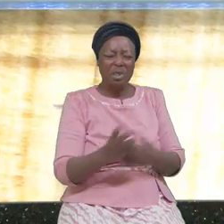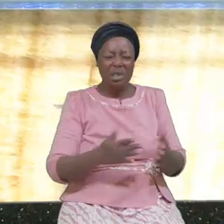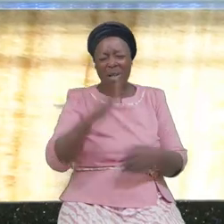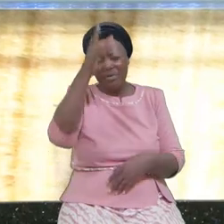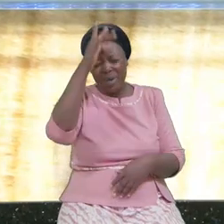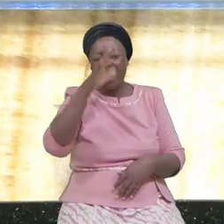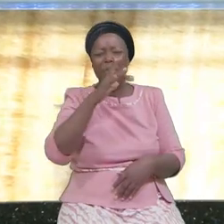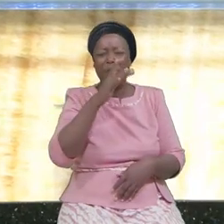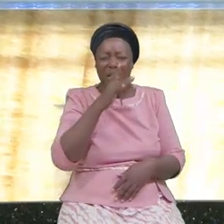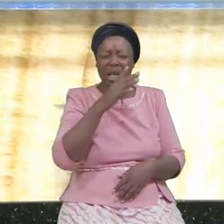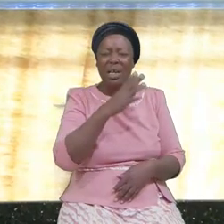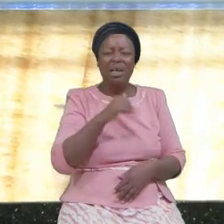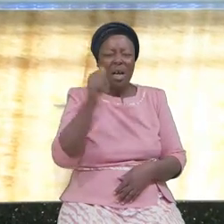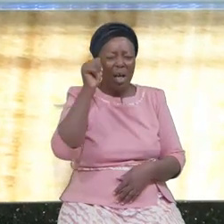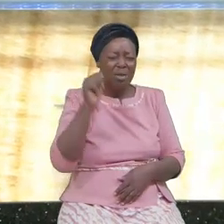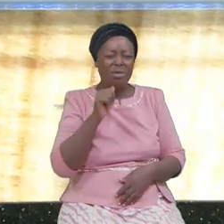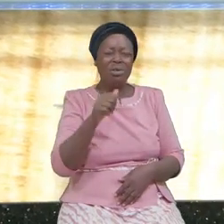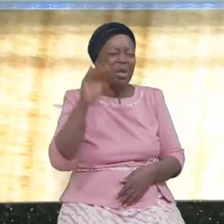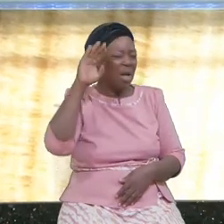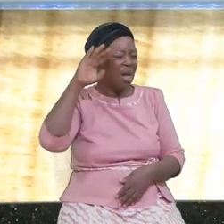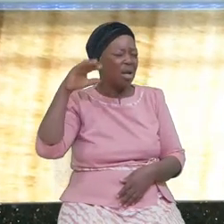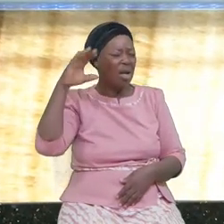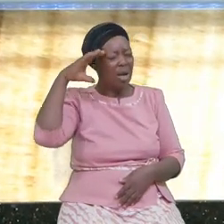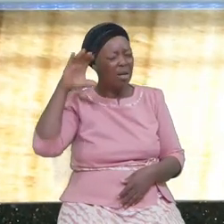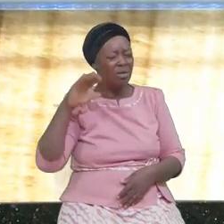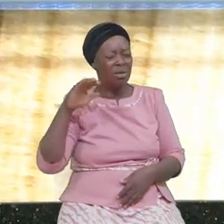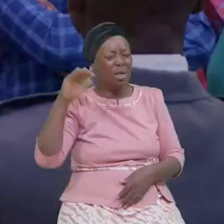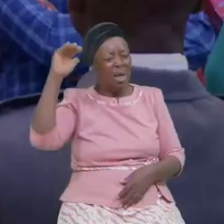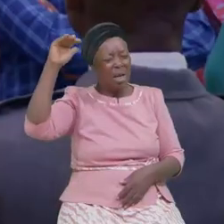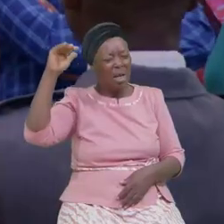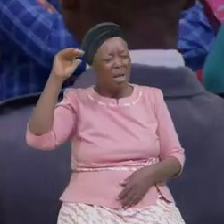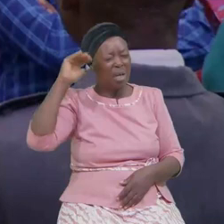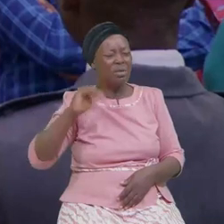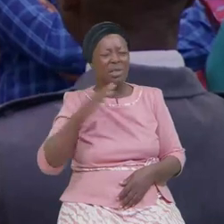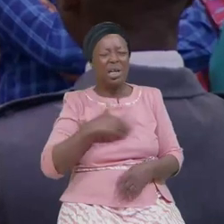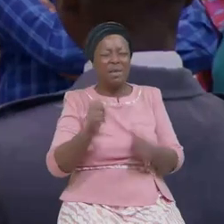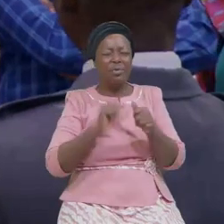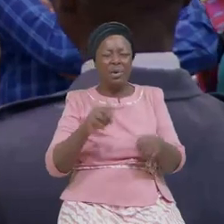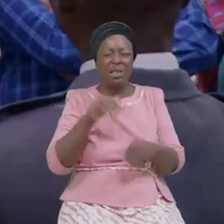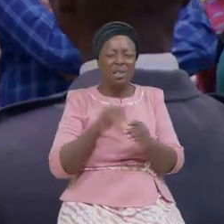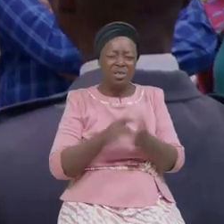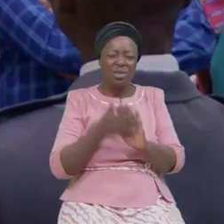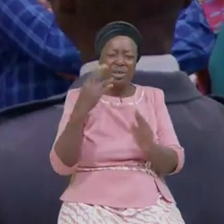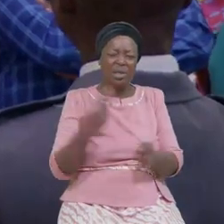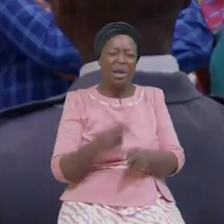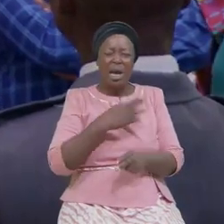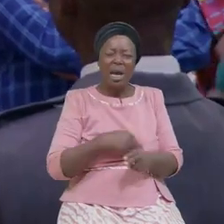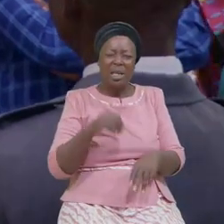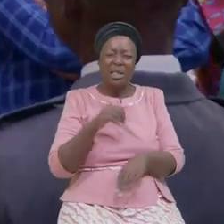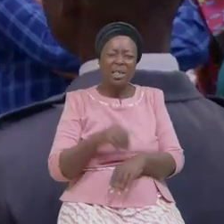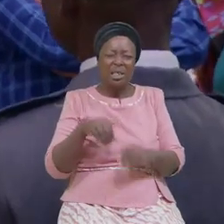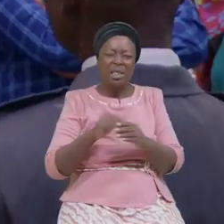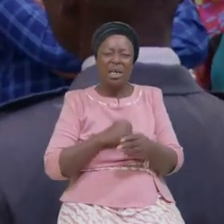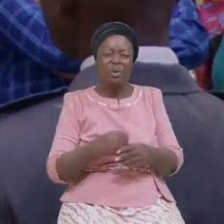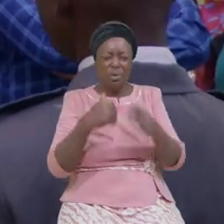and mamas and adults and everybody in Jesus' name. And our fellow worshippers who